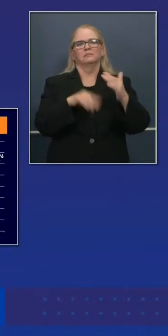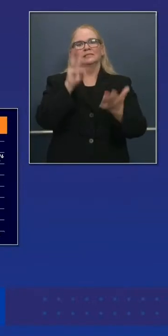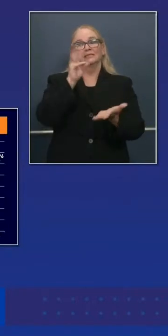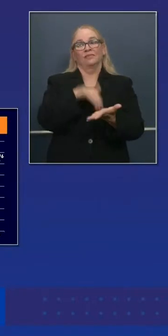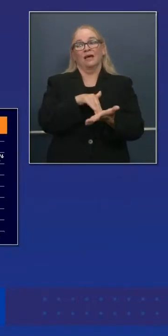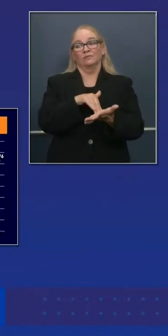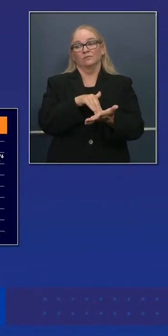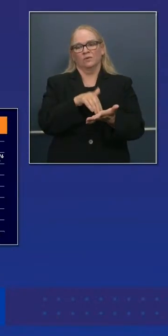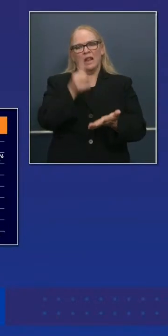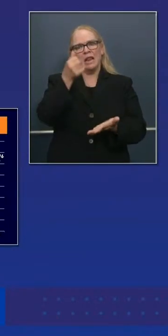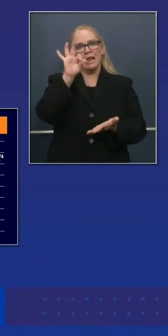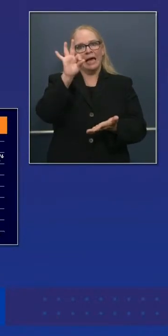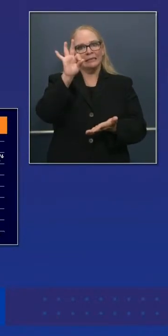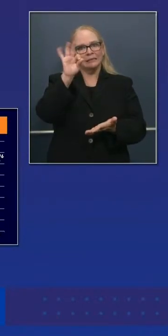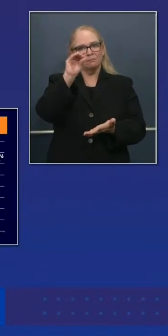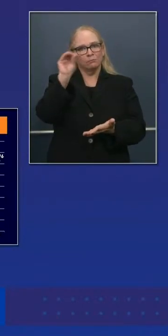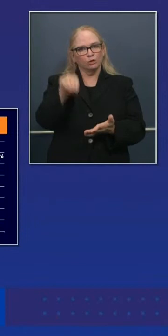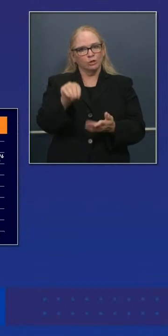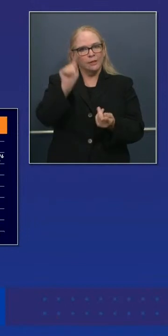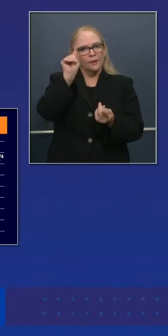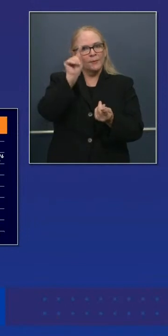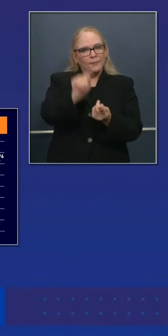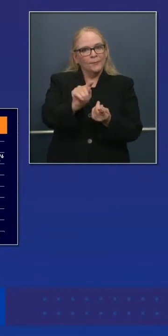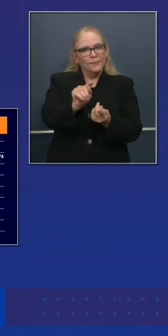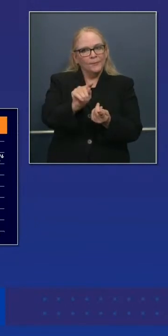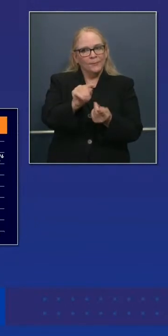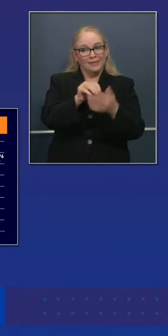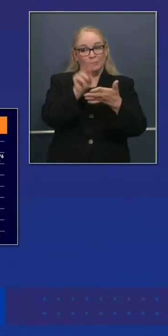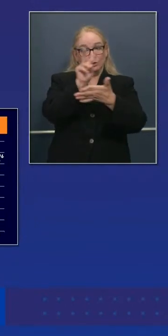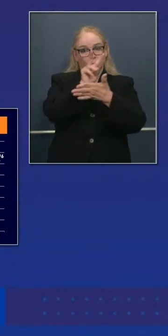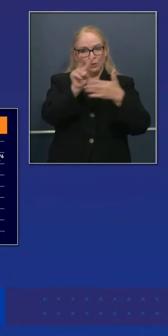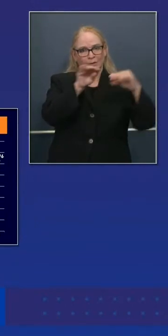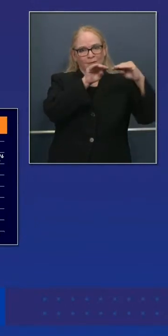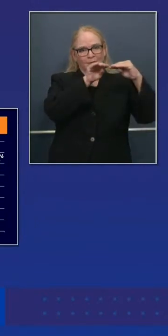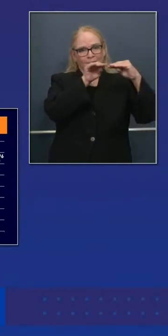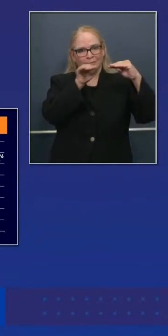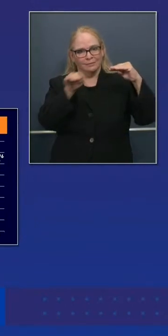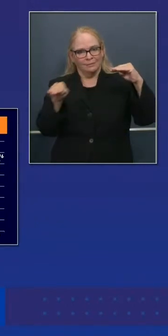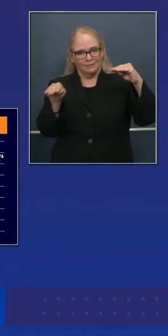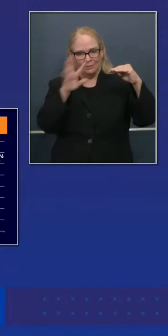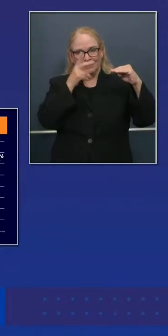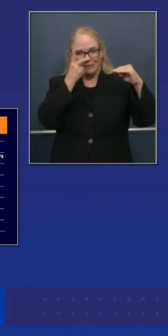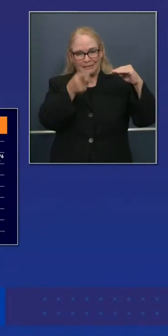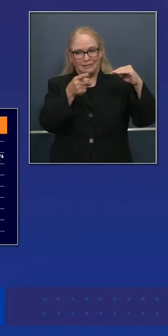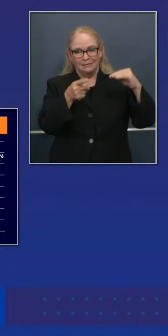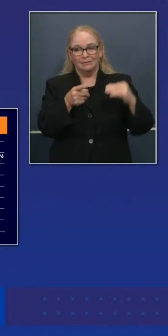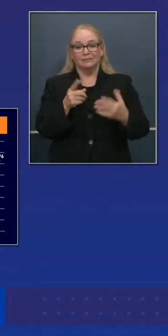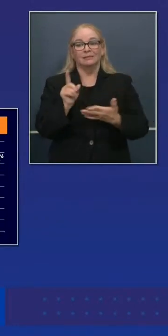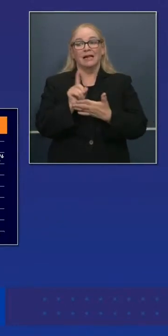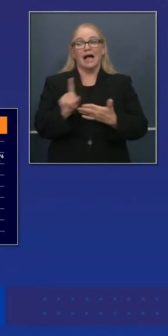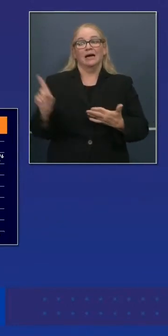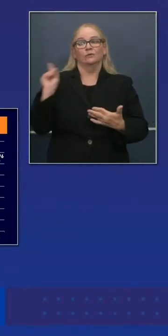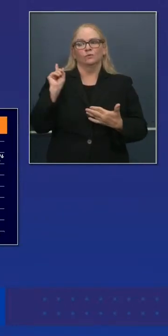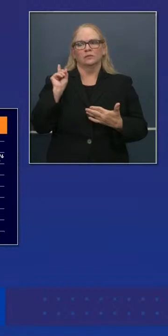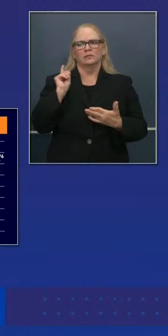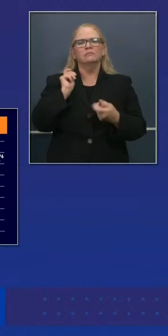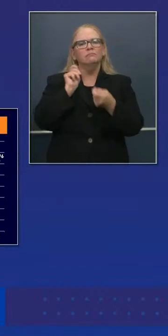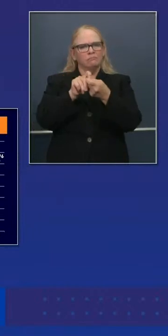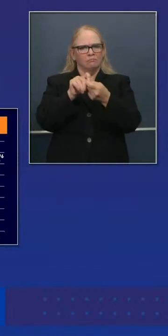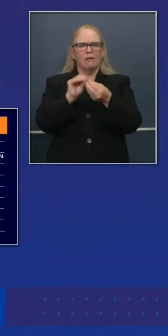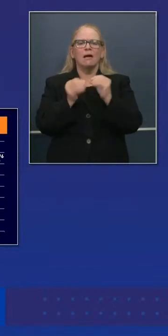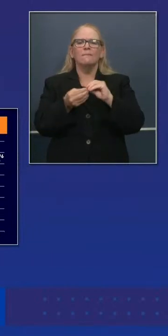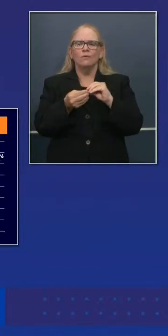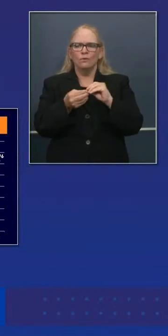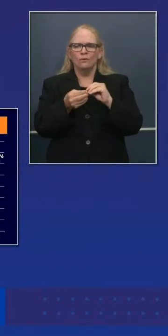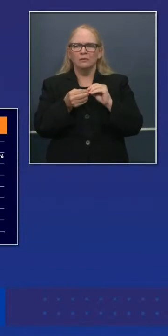19% decrease over a 14-day period. Last week, we put out numbers, accurate numbers, represented about a